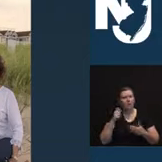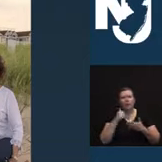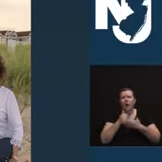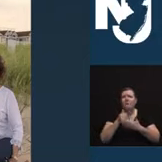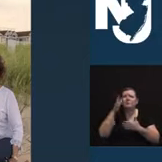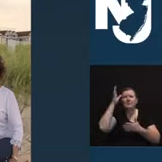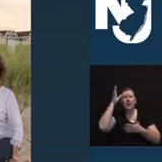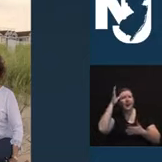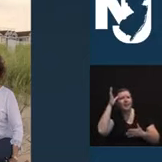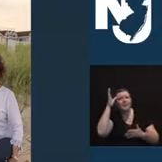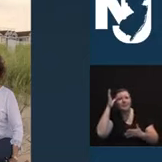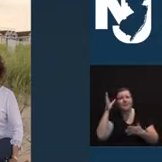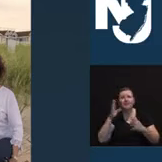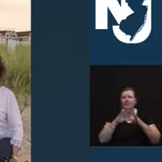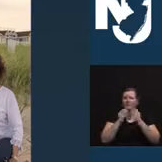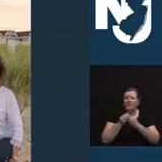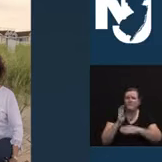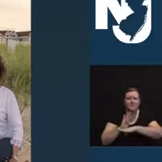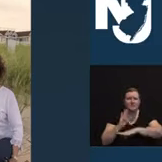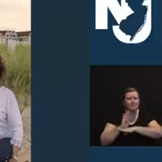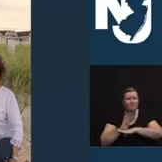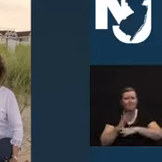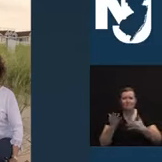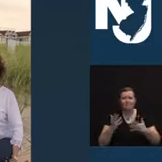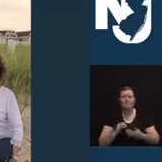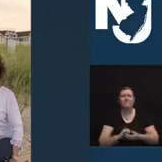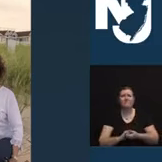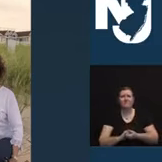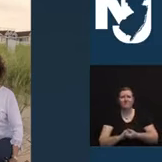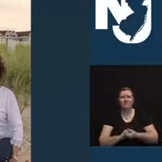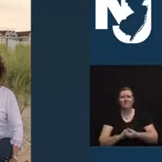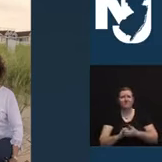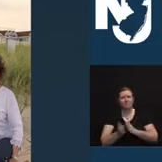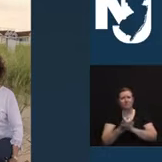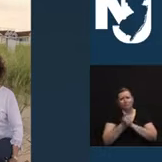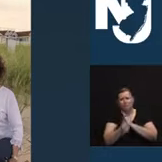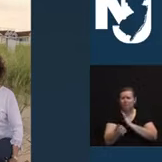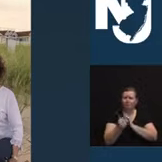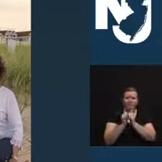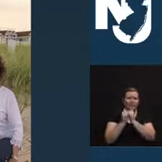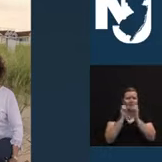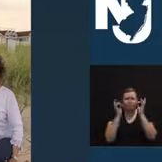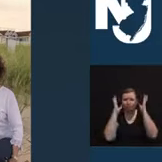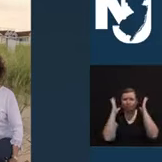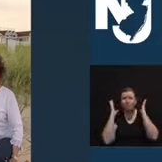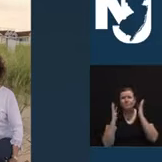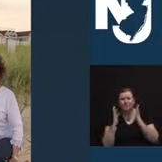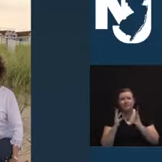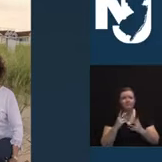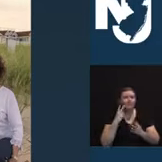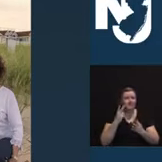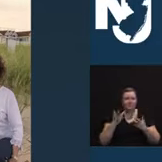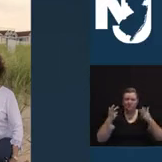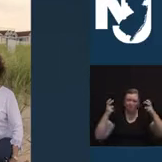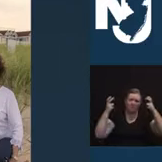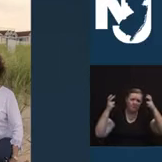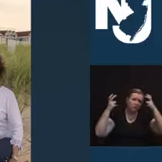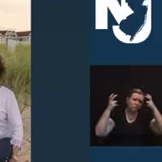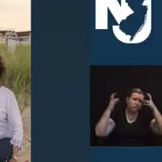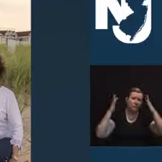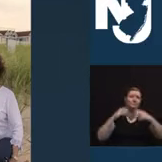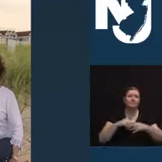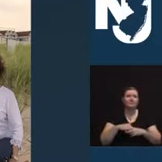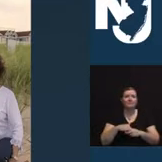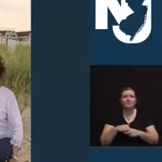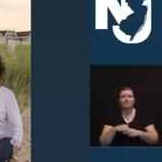Deli on Speedwell Avenue. A gifted athlete, he would just as often be seen on the basketball court at Morristown High School